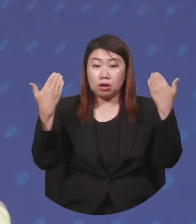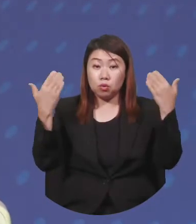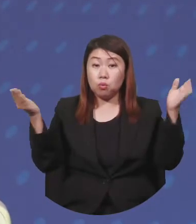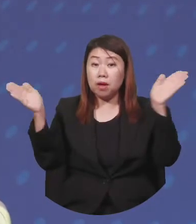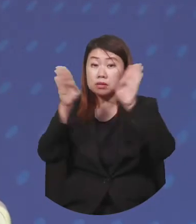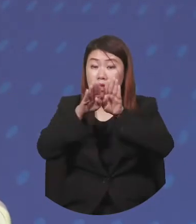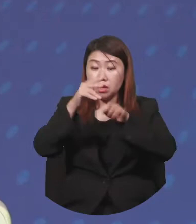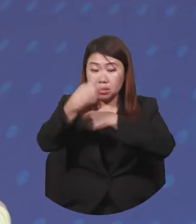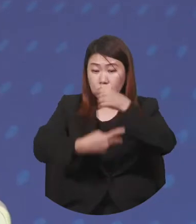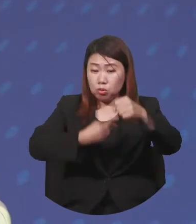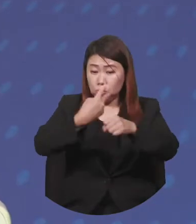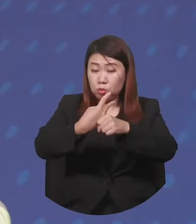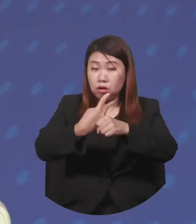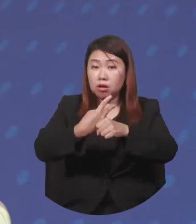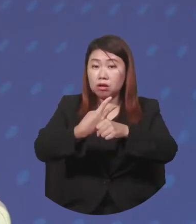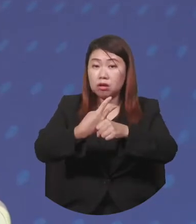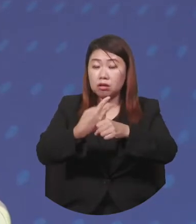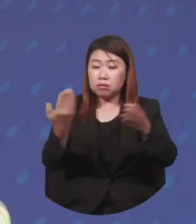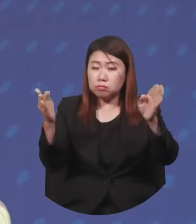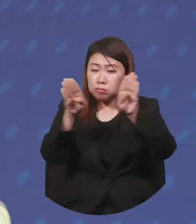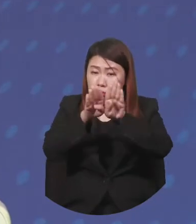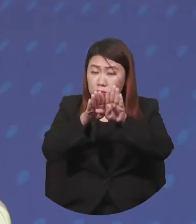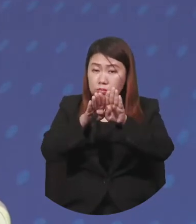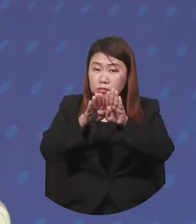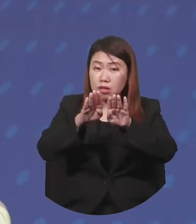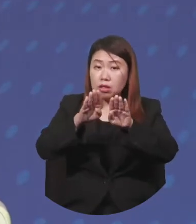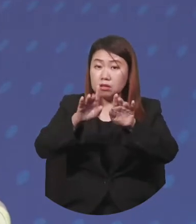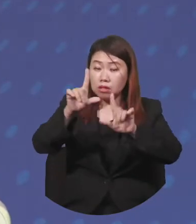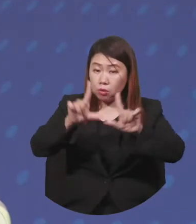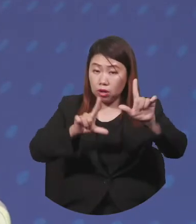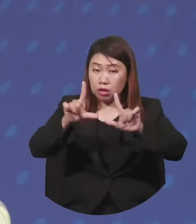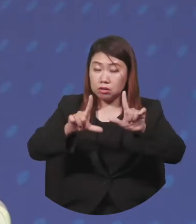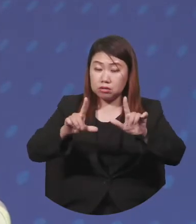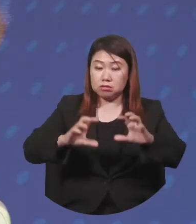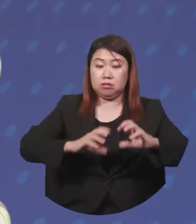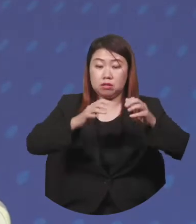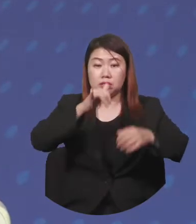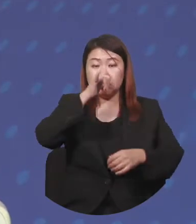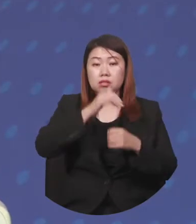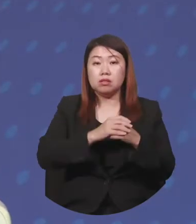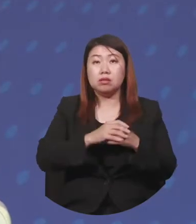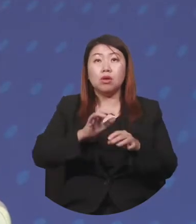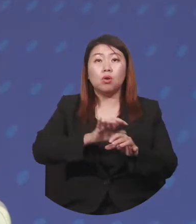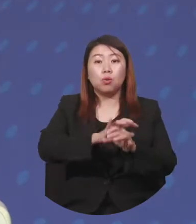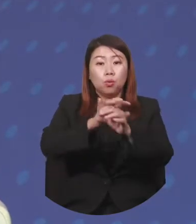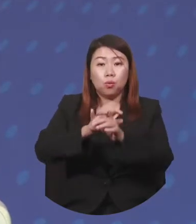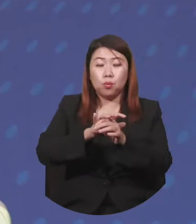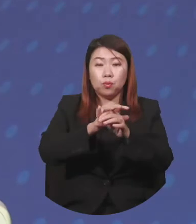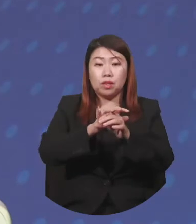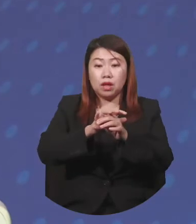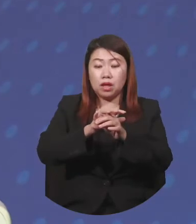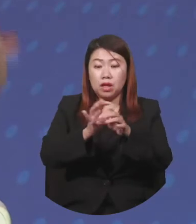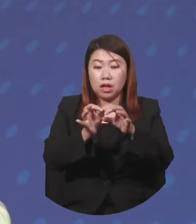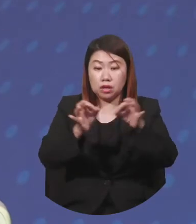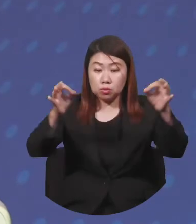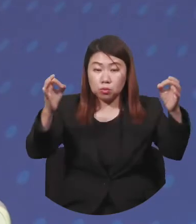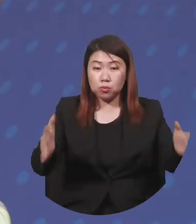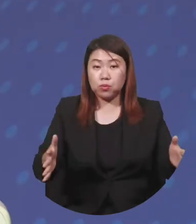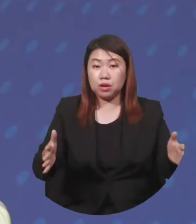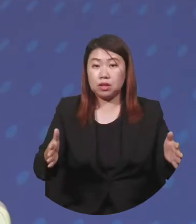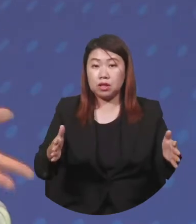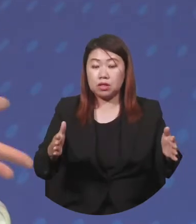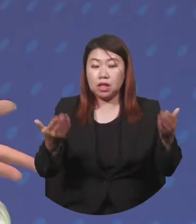the fact that many firms that shut down during COVID have never reopened has, of